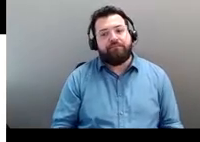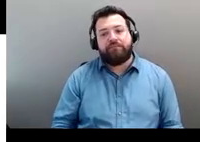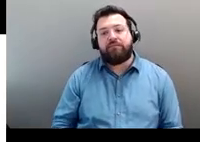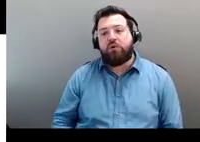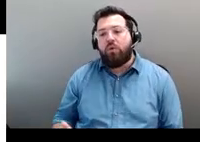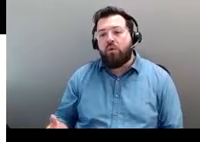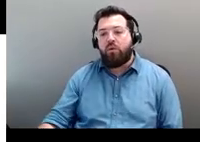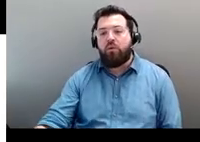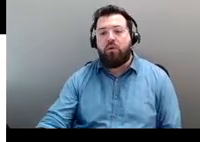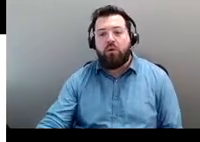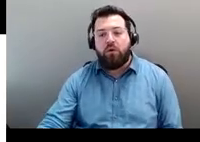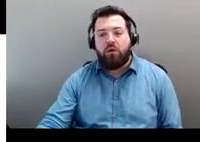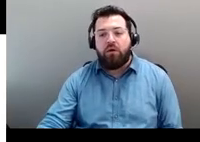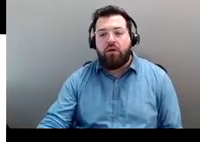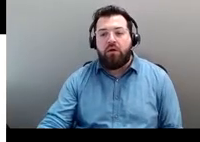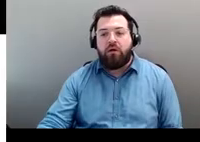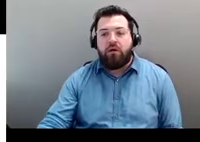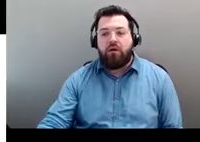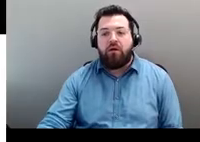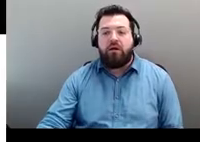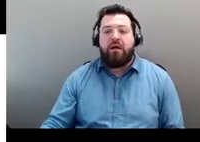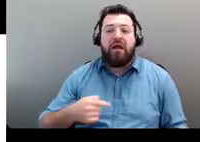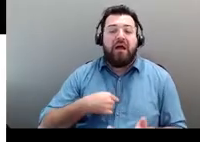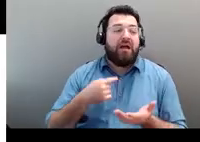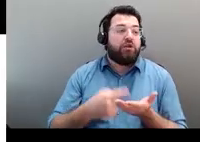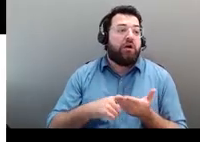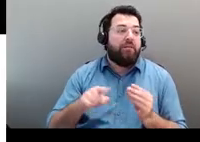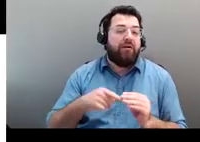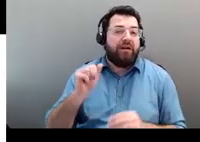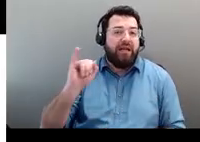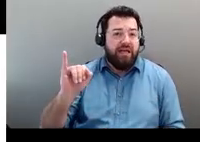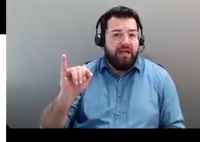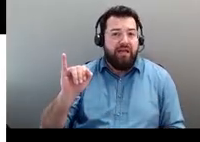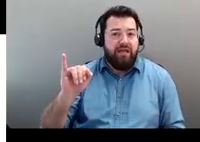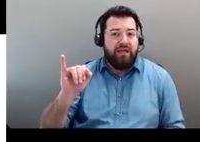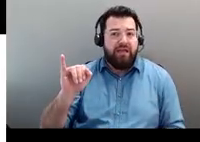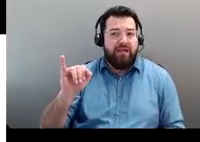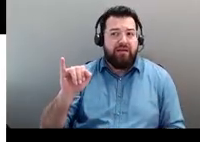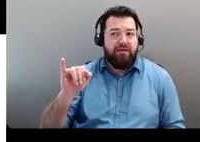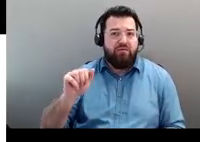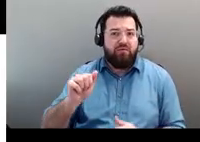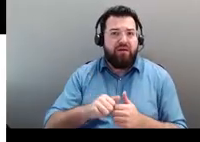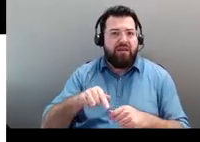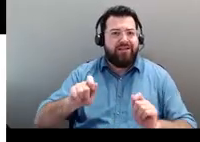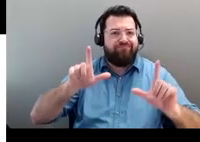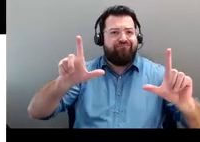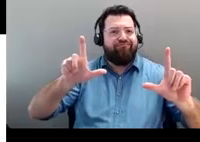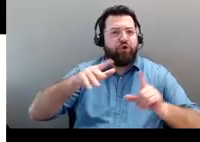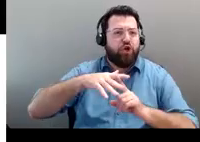I talk about AI in this context before I let them use it as a